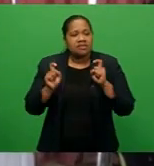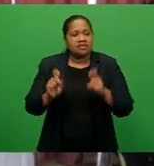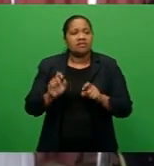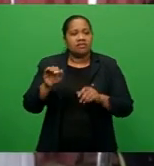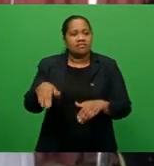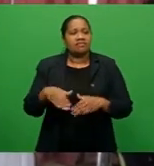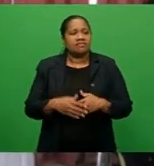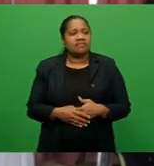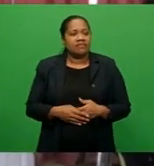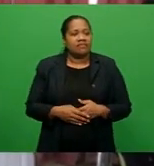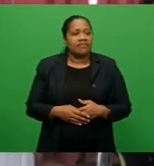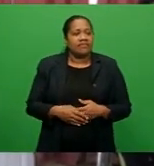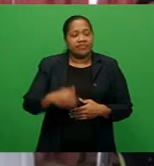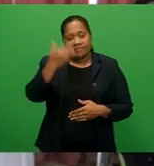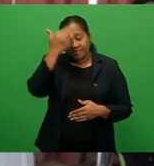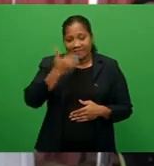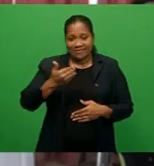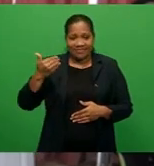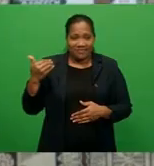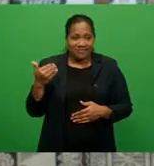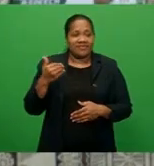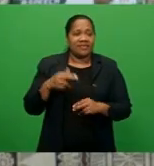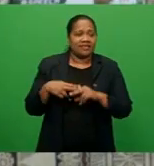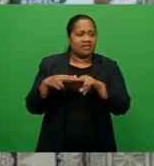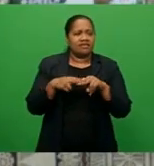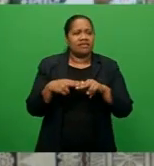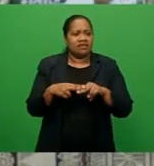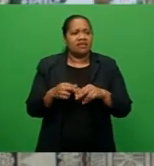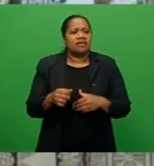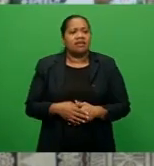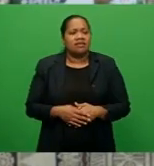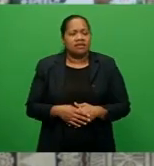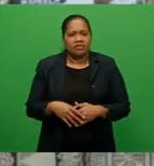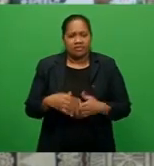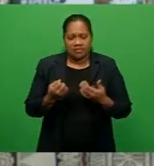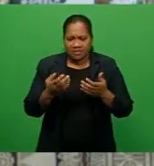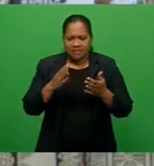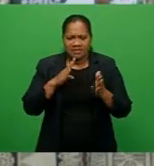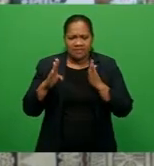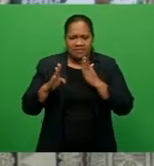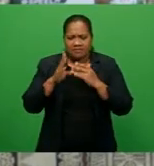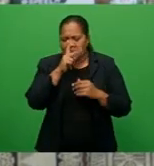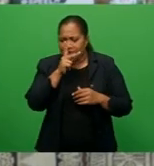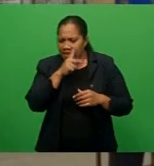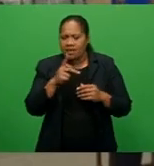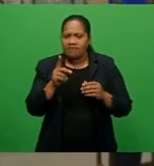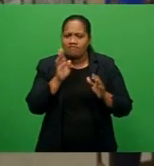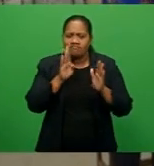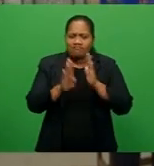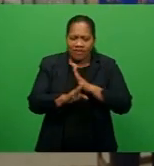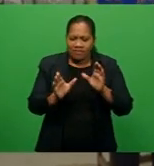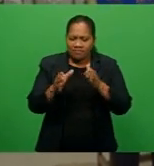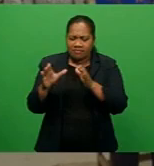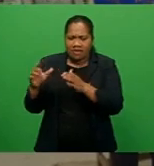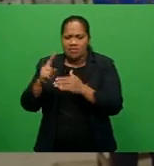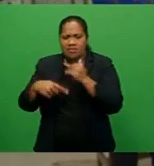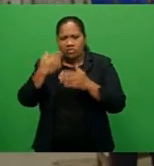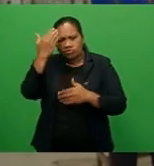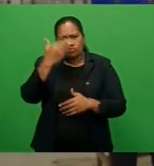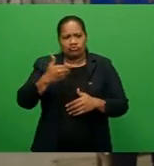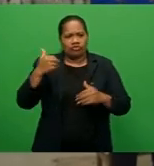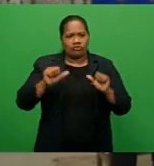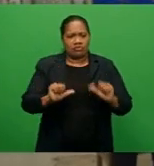Stroke Fiji believes more needs to be done in both the public and private sectors about stroke prevention. Thus, World Stroke Day